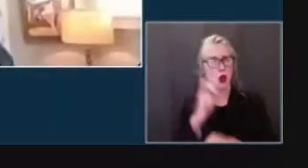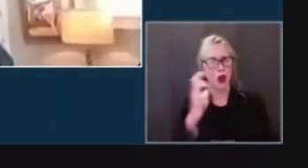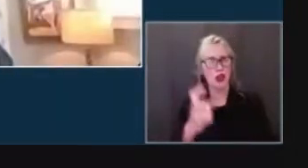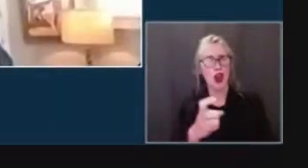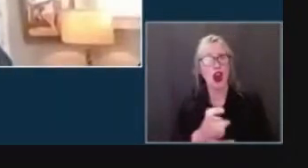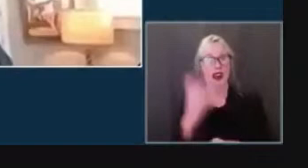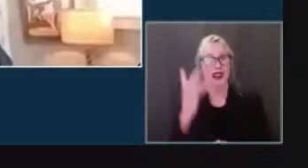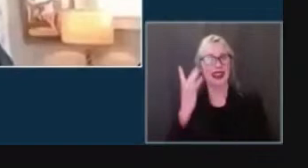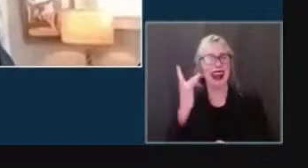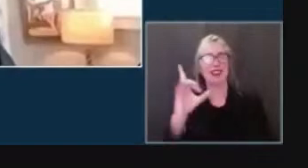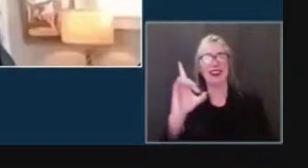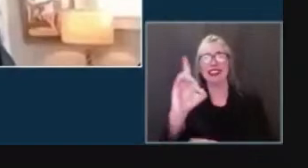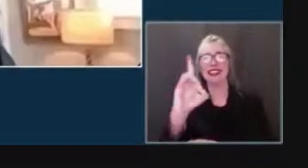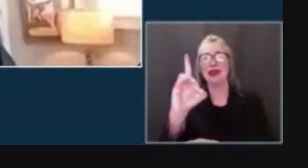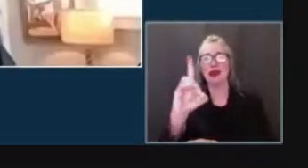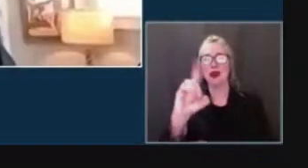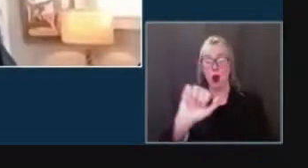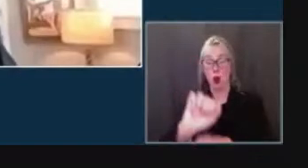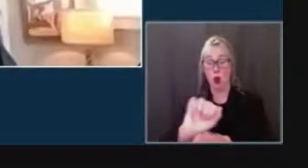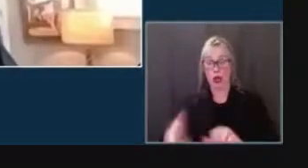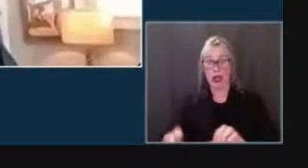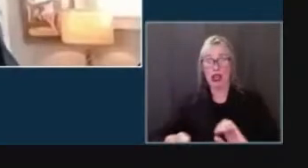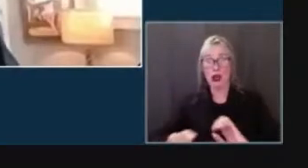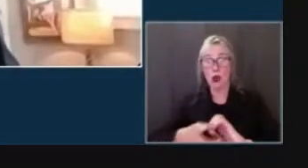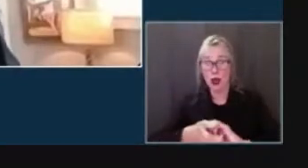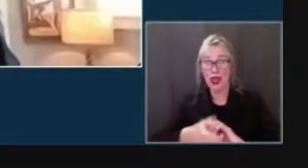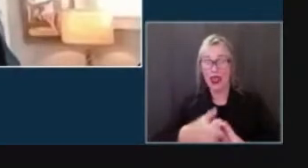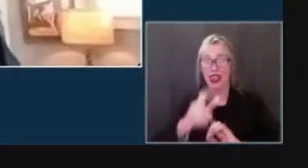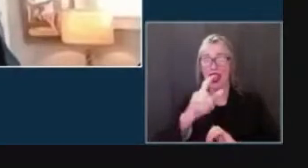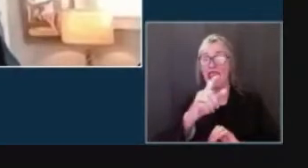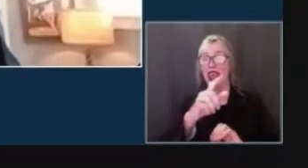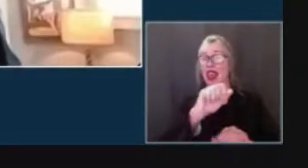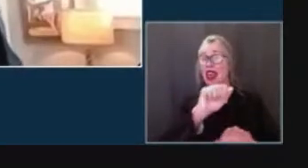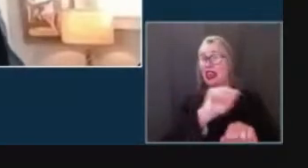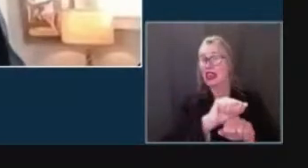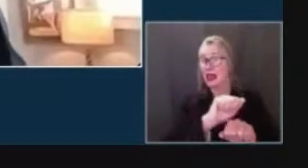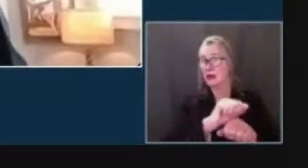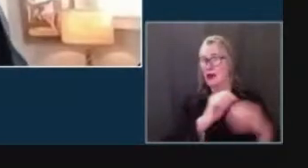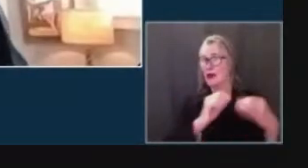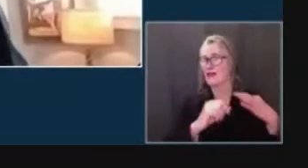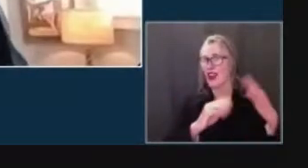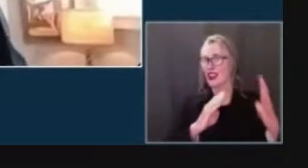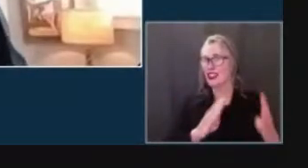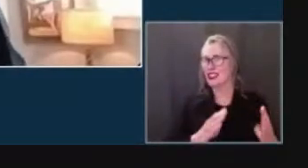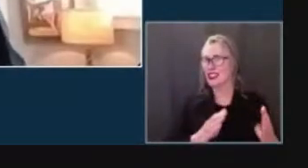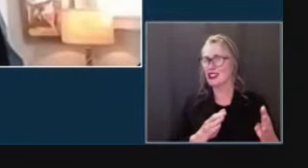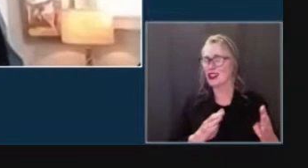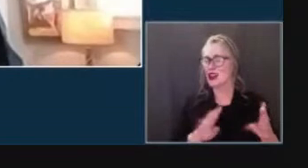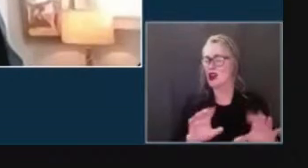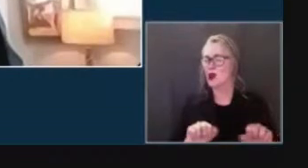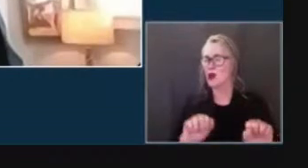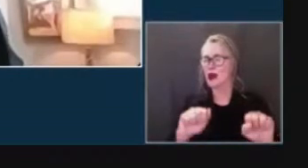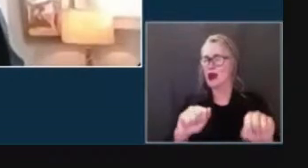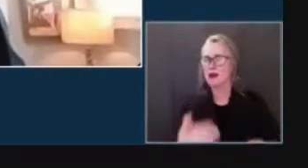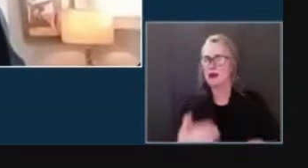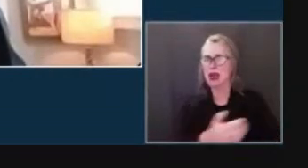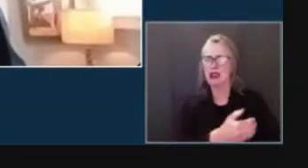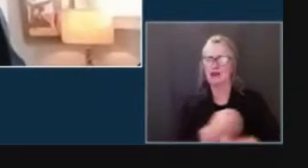California Democrats, in partnership with labor volunteers, now comprise the strongest ground game in America.